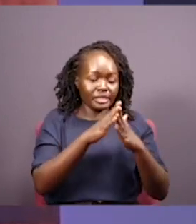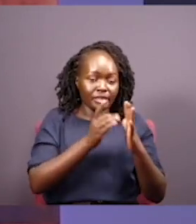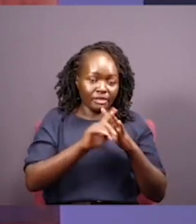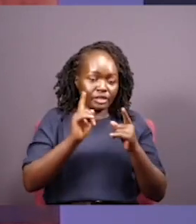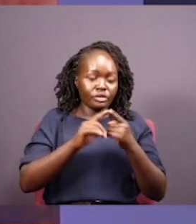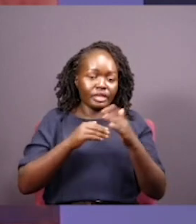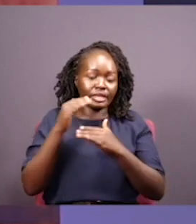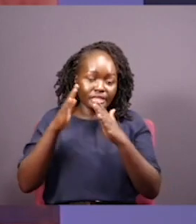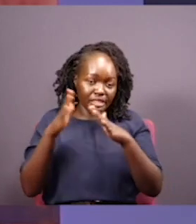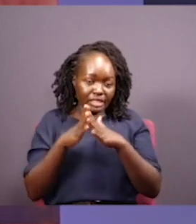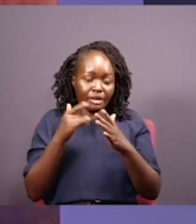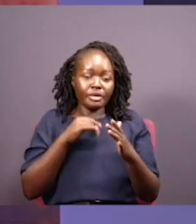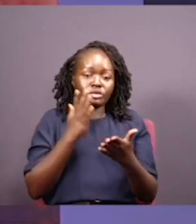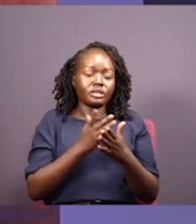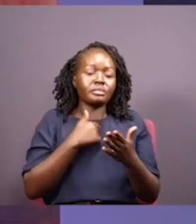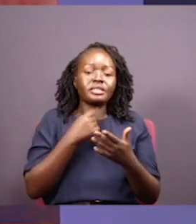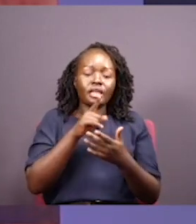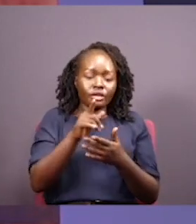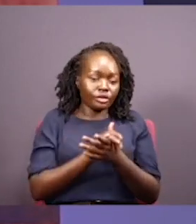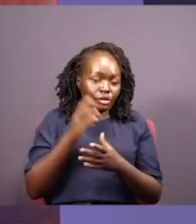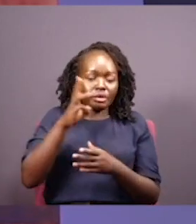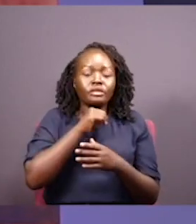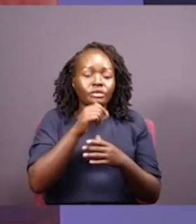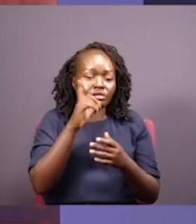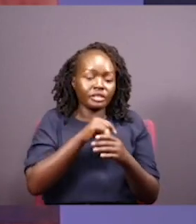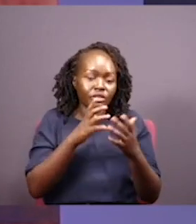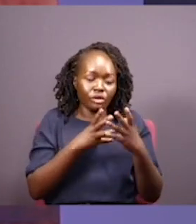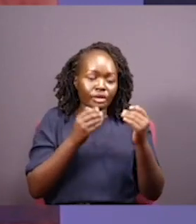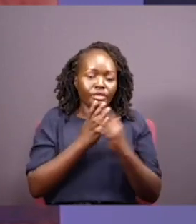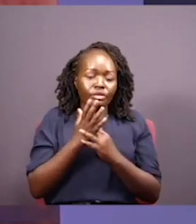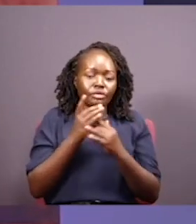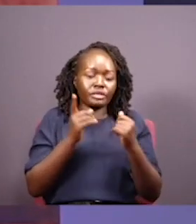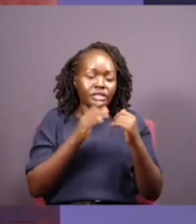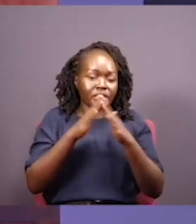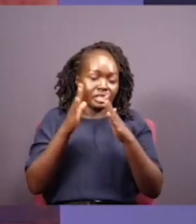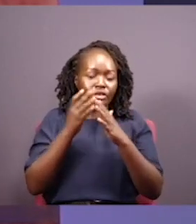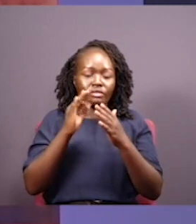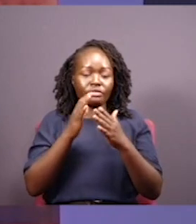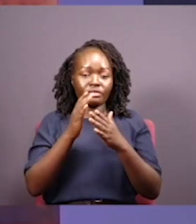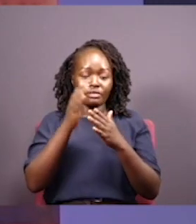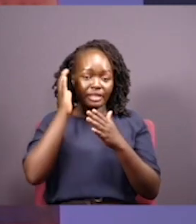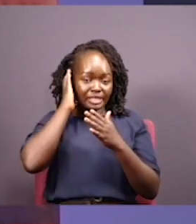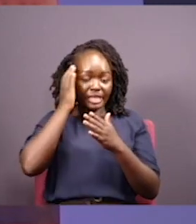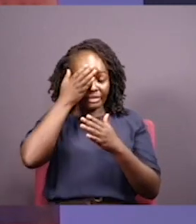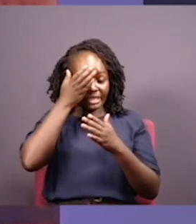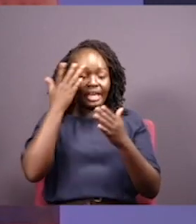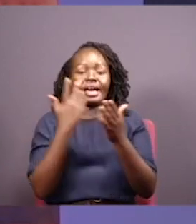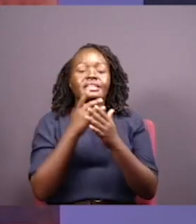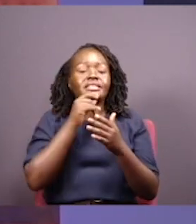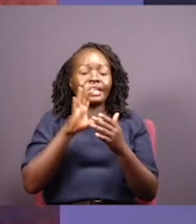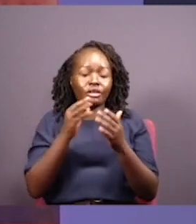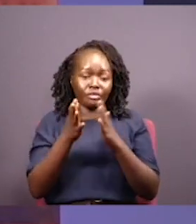say to you, you will not finish going through the cities of Israel until the Son of Man